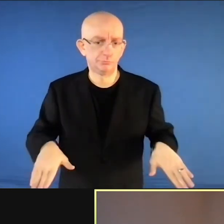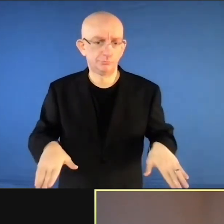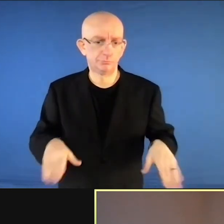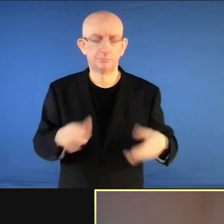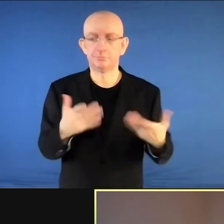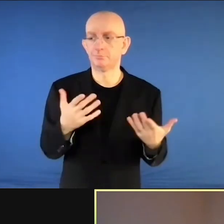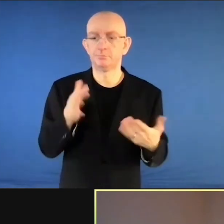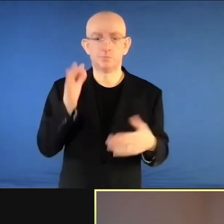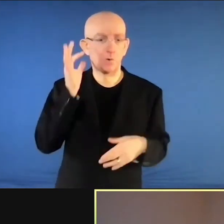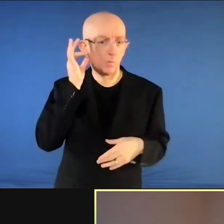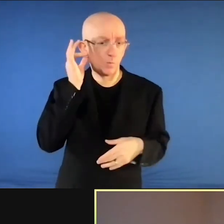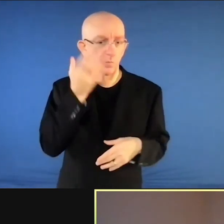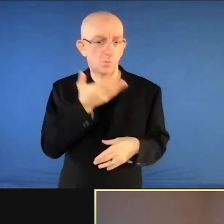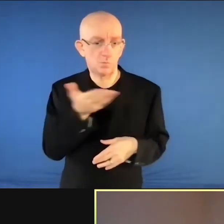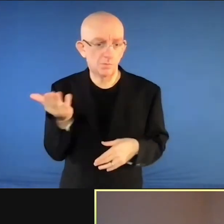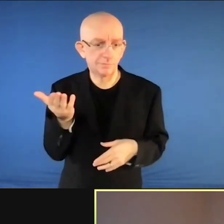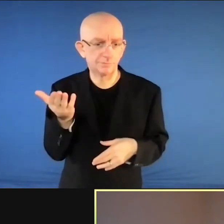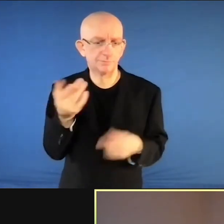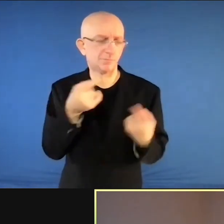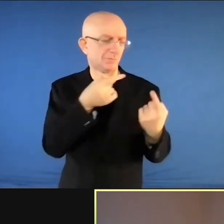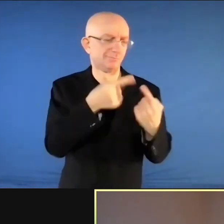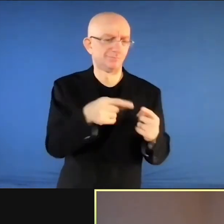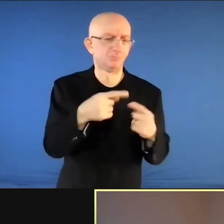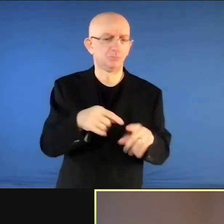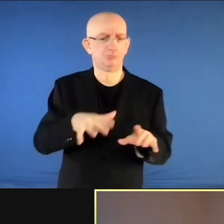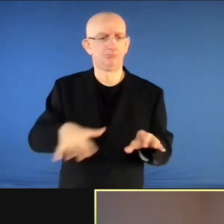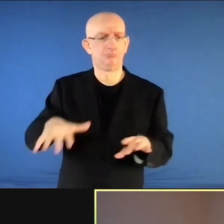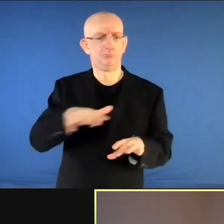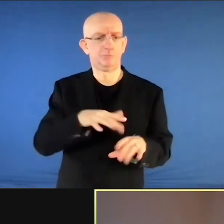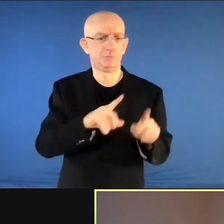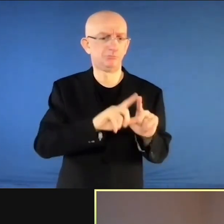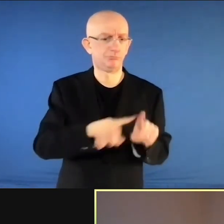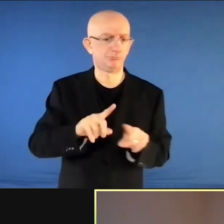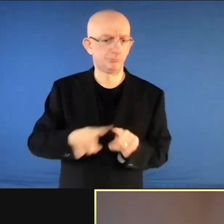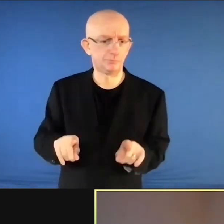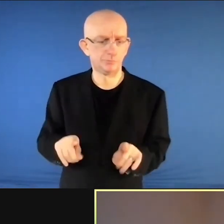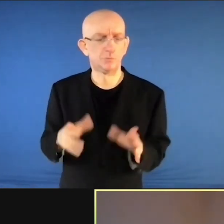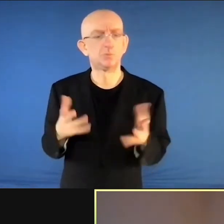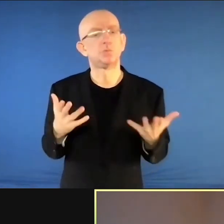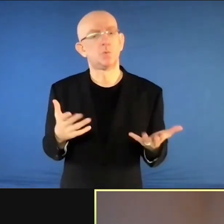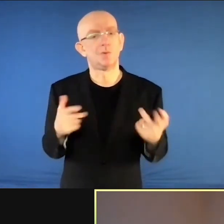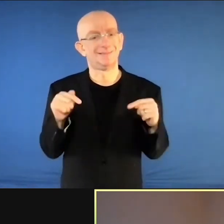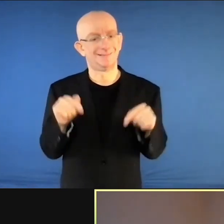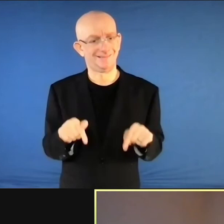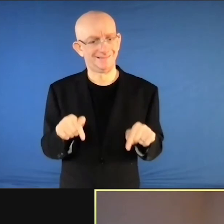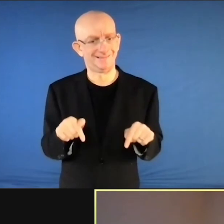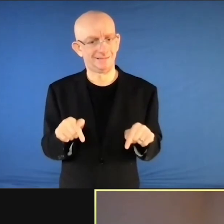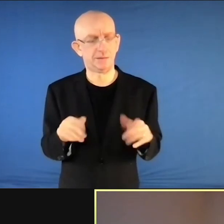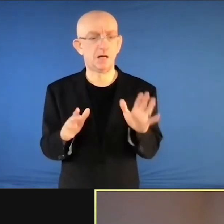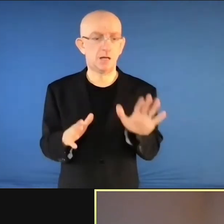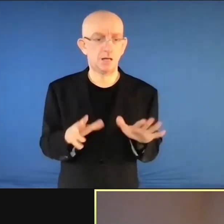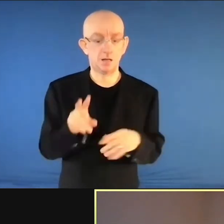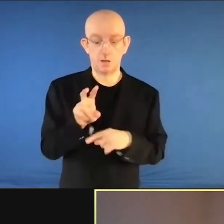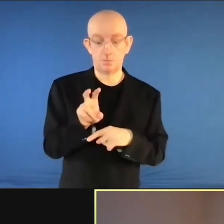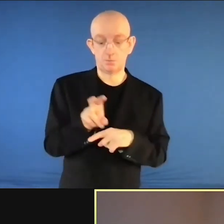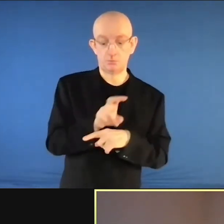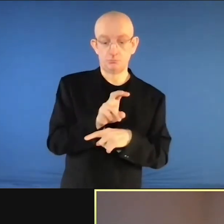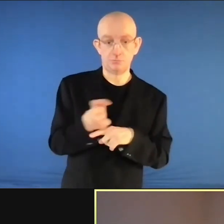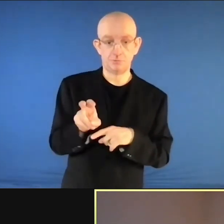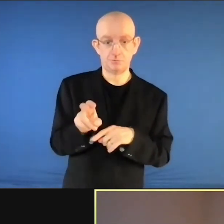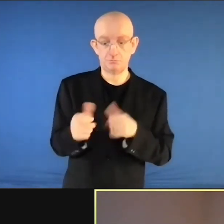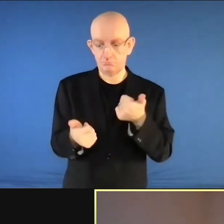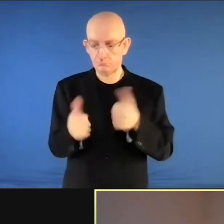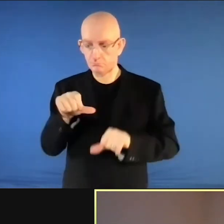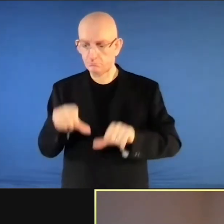And so with respect to monitoring and evaluation specifically, I would hope